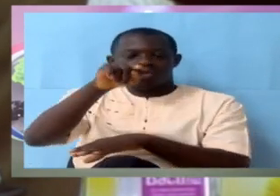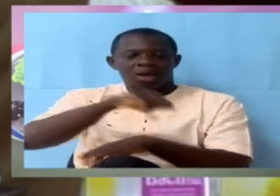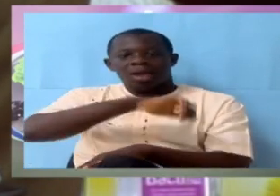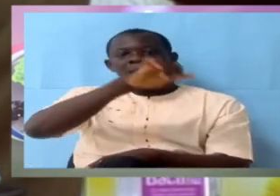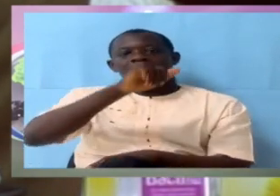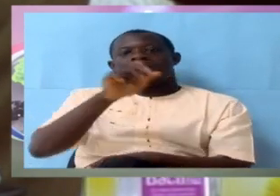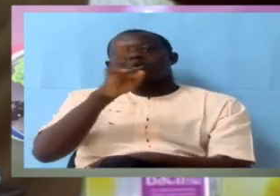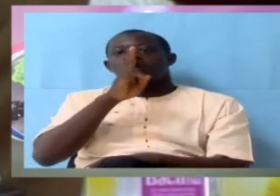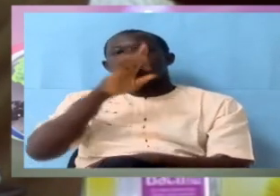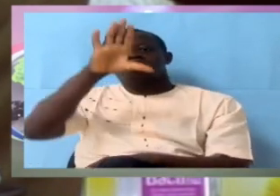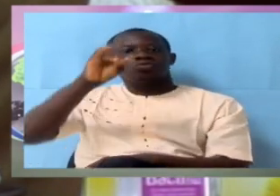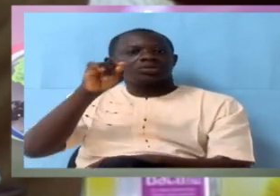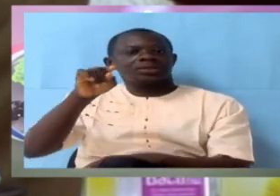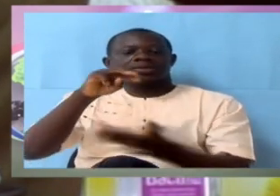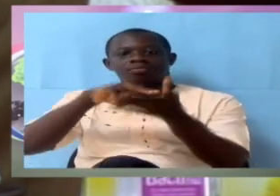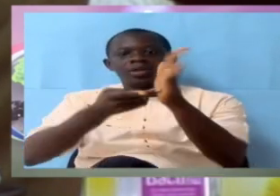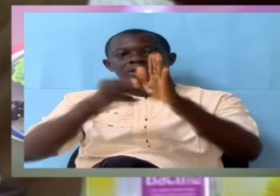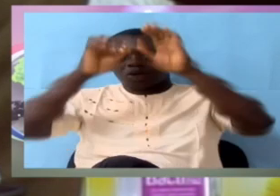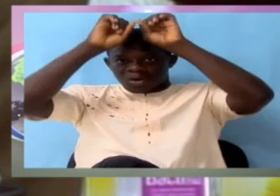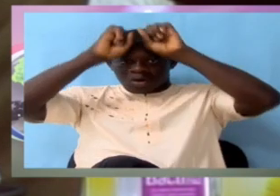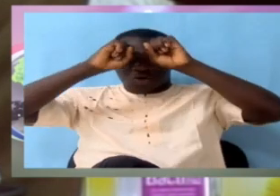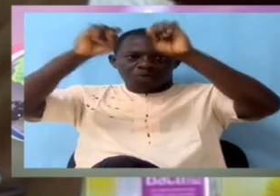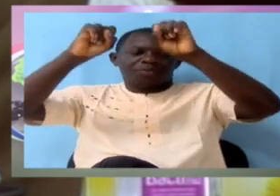the authorities.